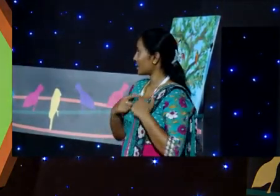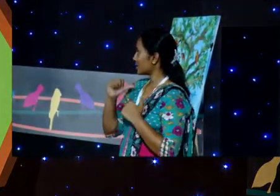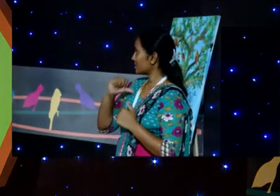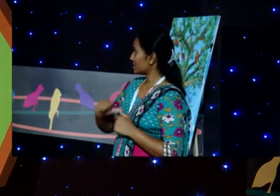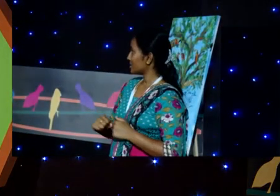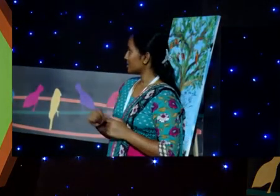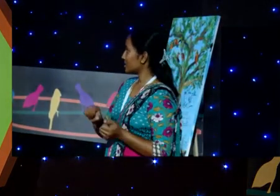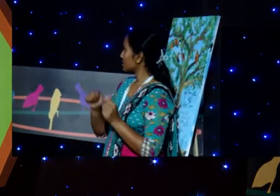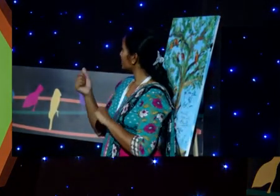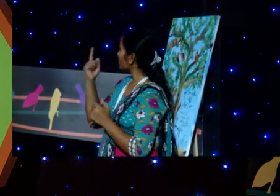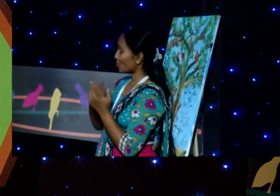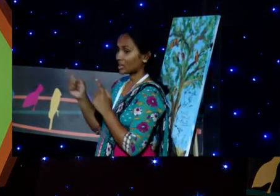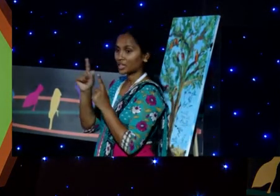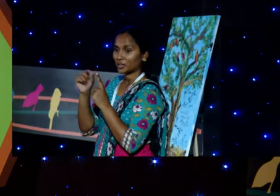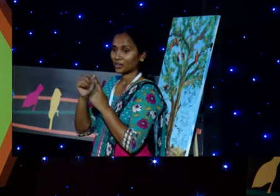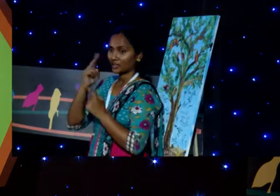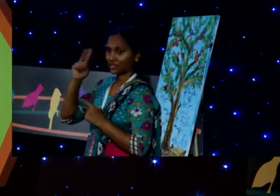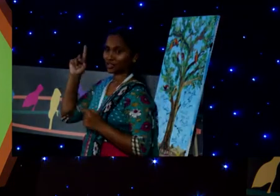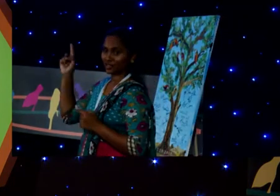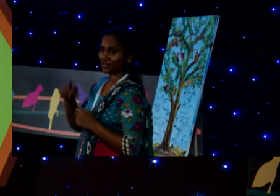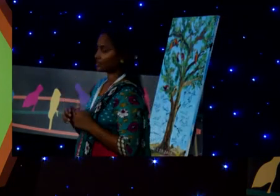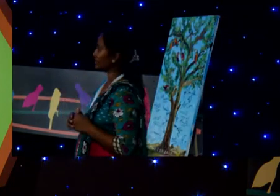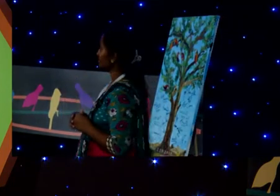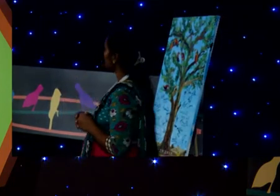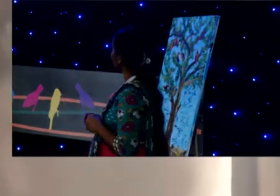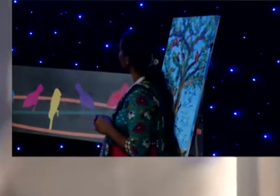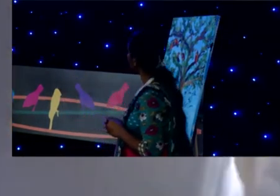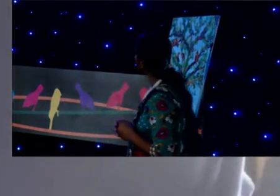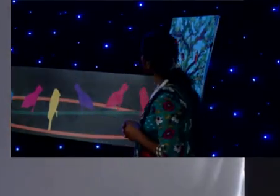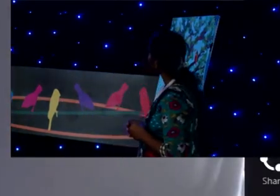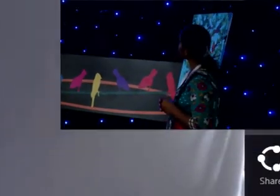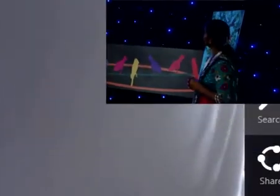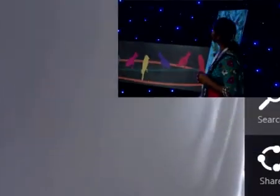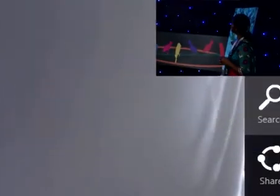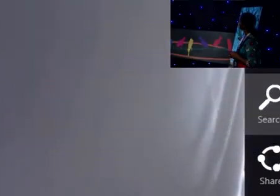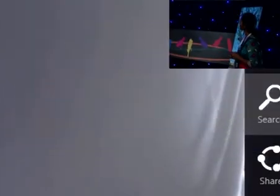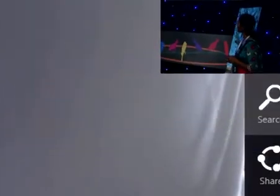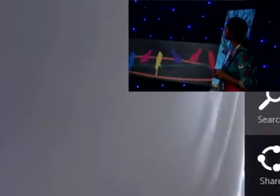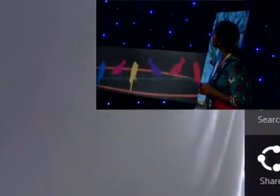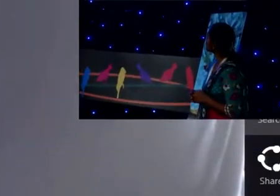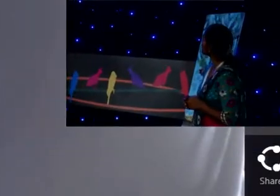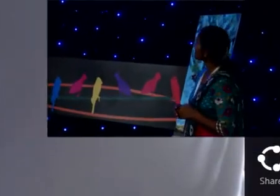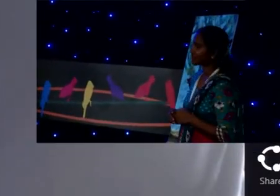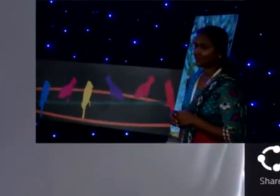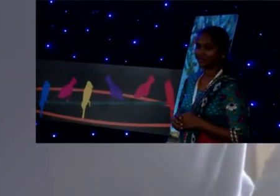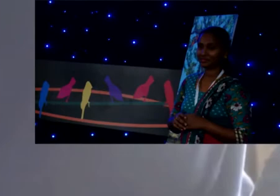So the next thing that we did was more on a modern, young lifestyle side of things. So